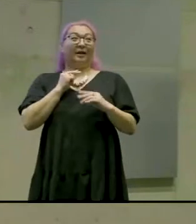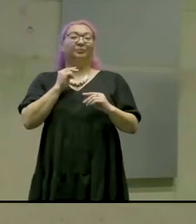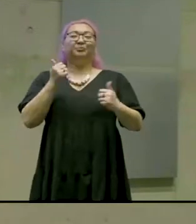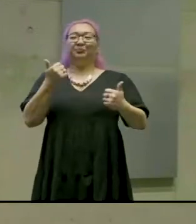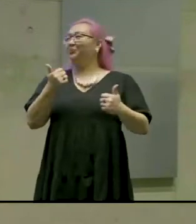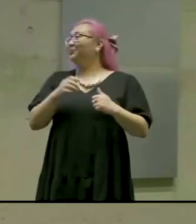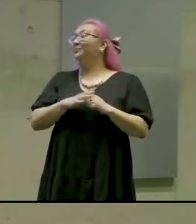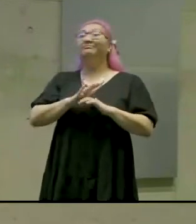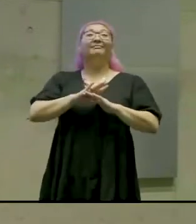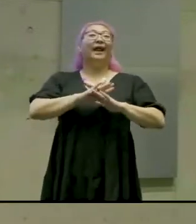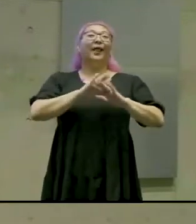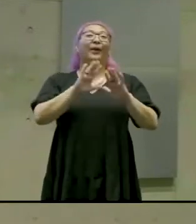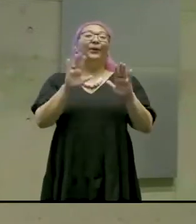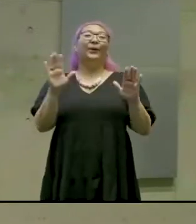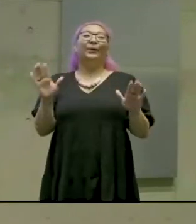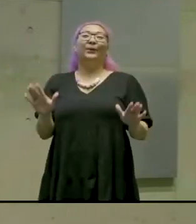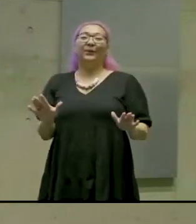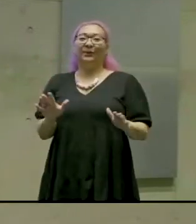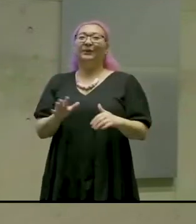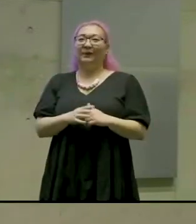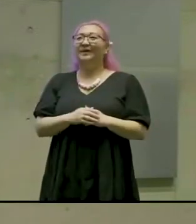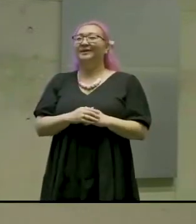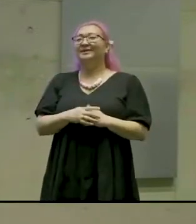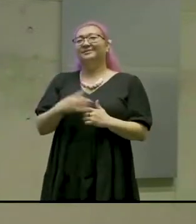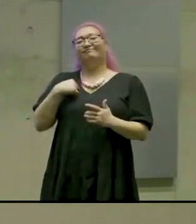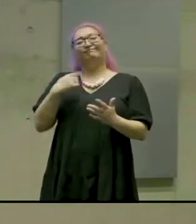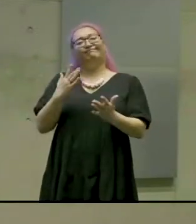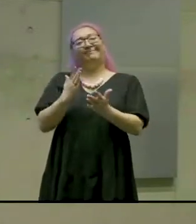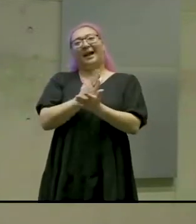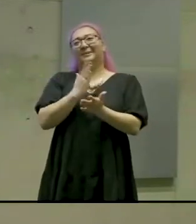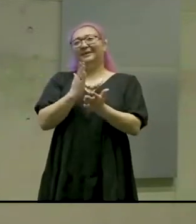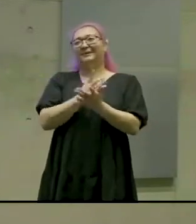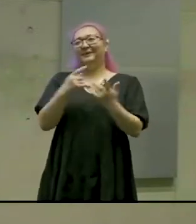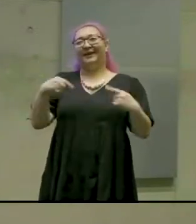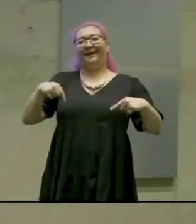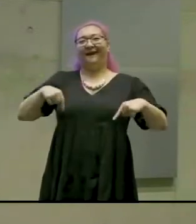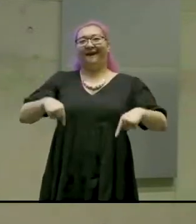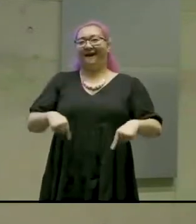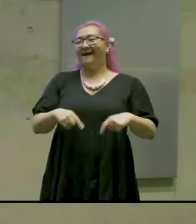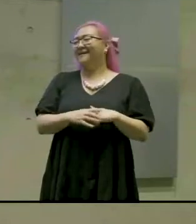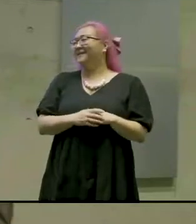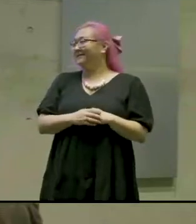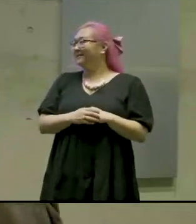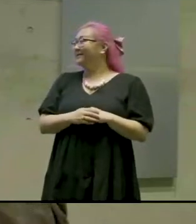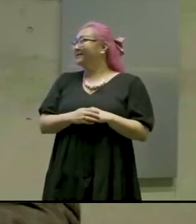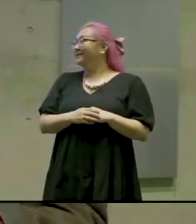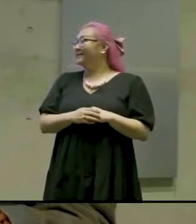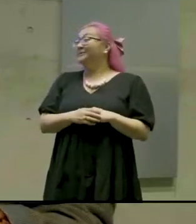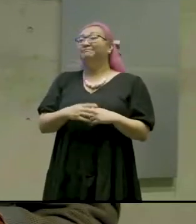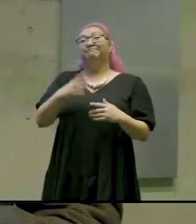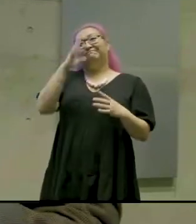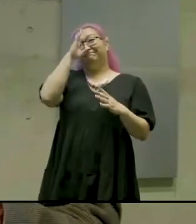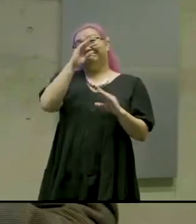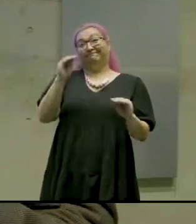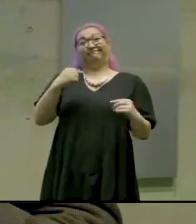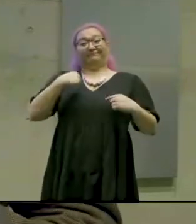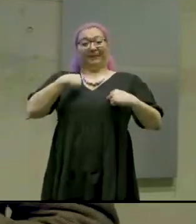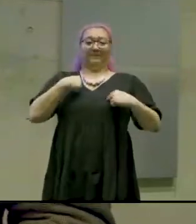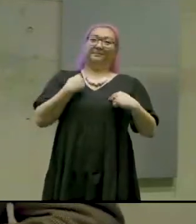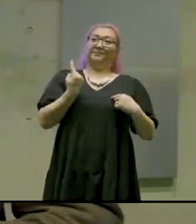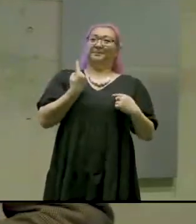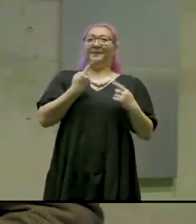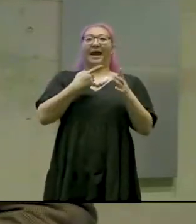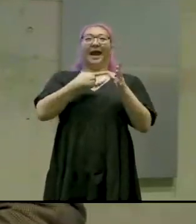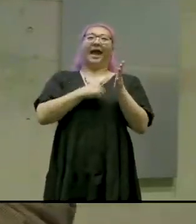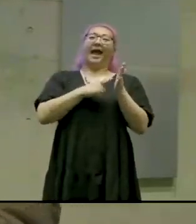Hello, everyone. I'm so happy to be here with you. And as a brief intro, I'm Aley Baracat. I'm originally from